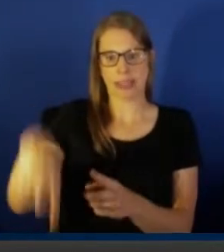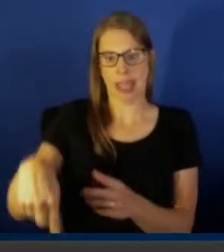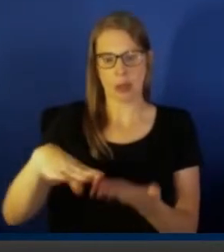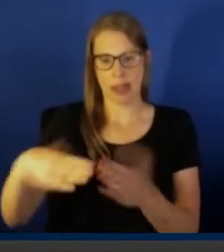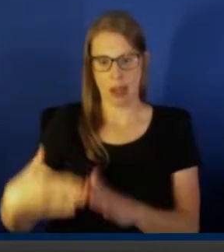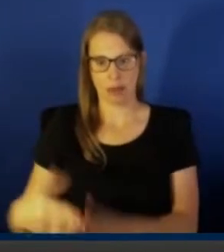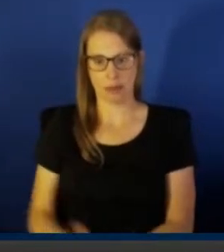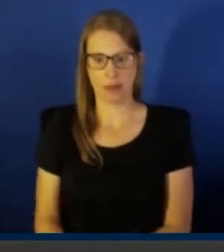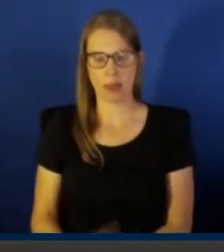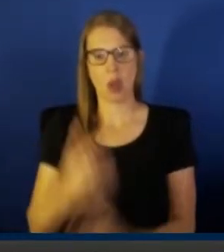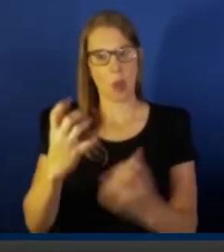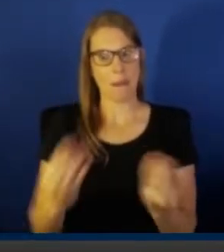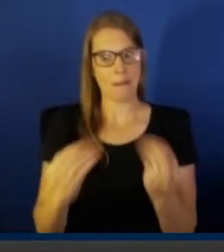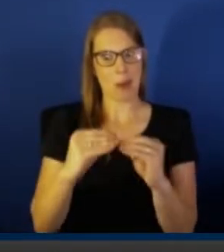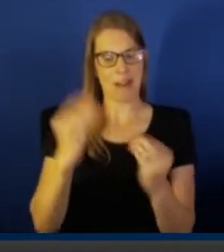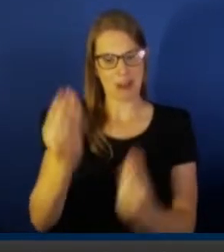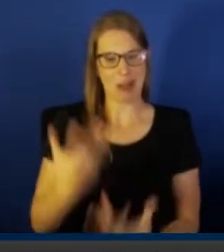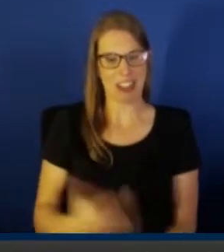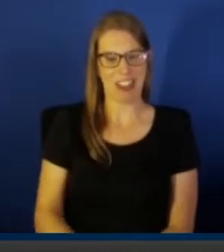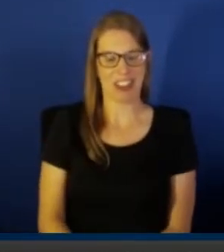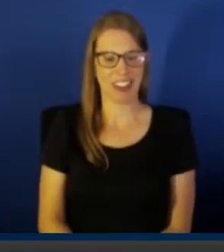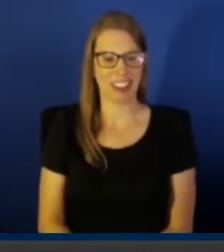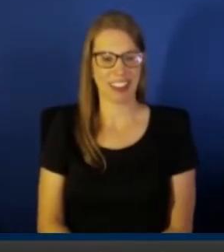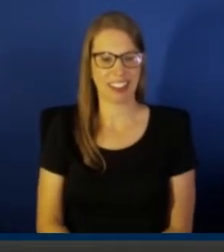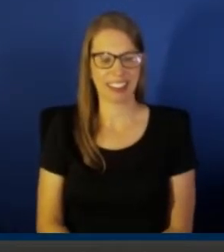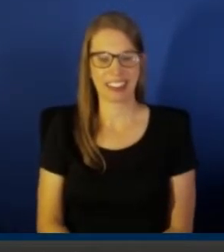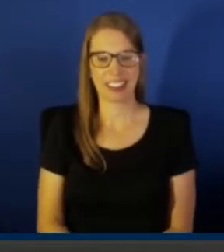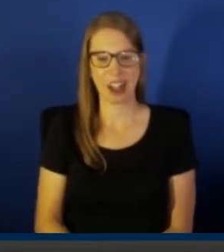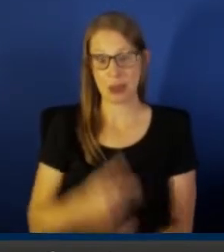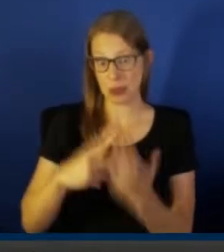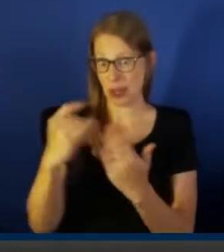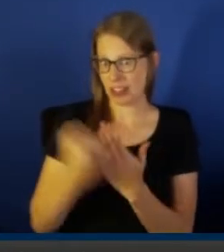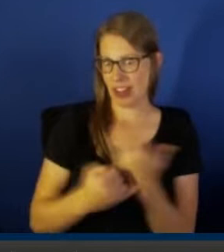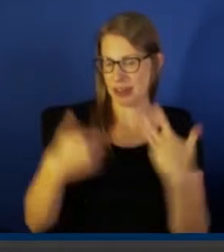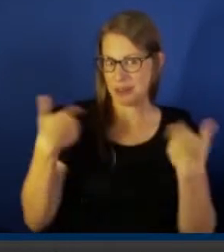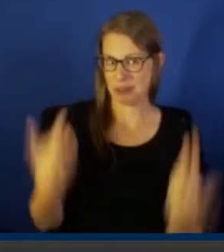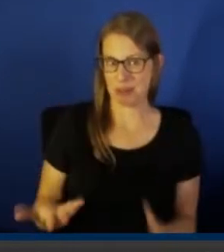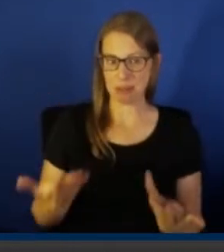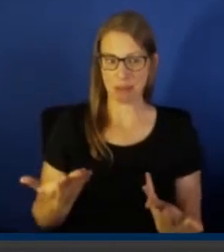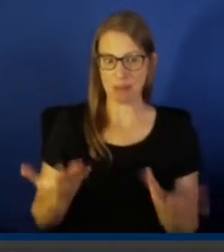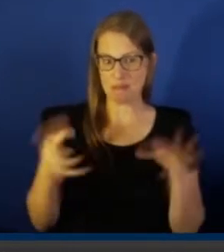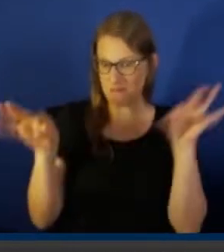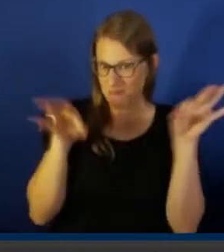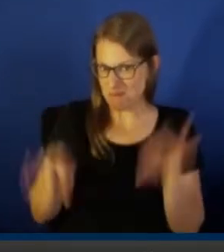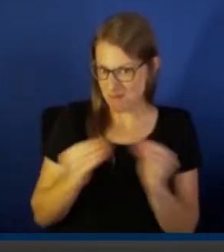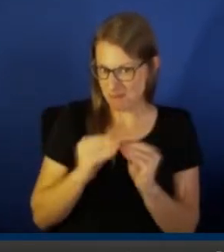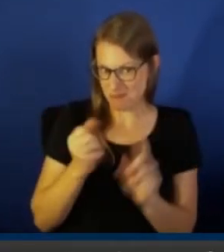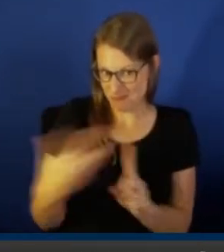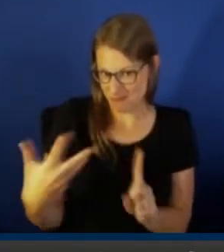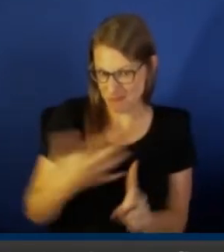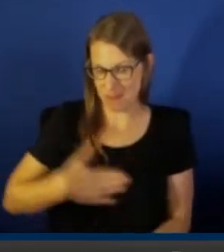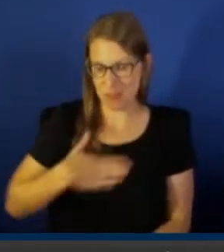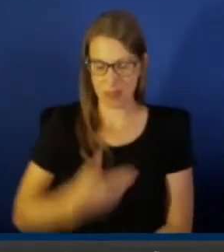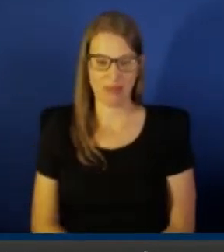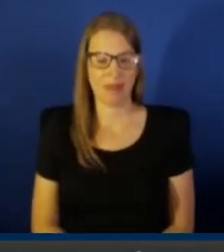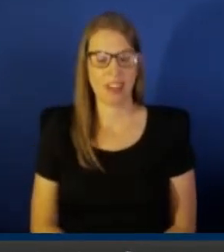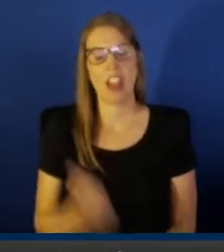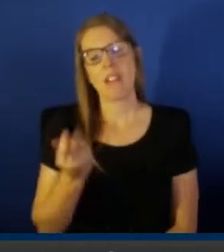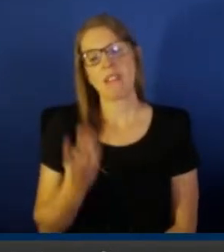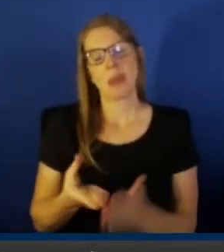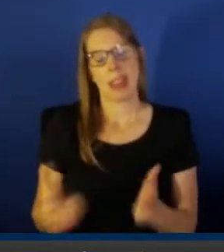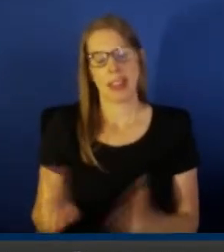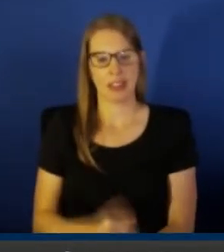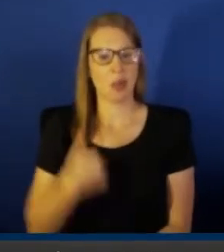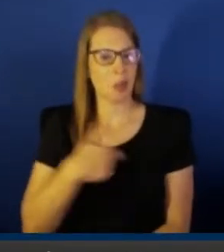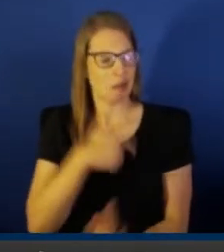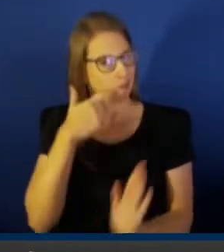more info though. So what can you tell us about the project? Let's just jump in and get to the guts of it. Well, you know, a few things. First, I think we